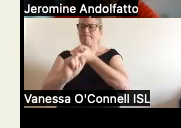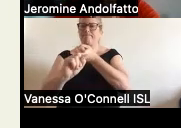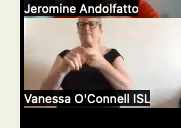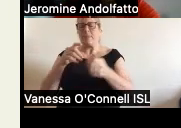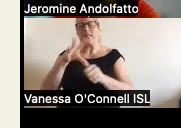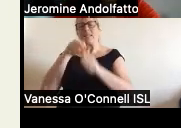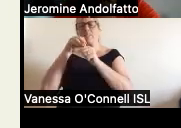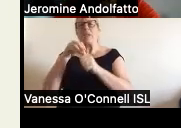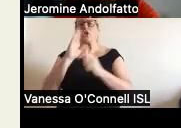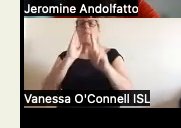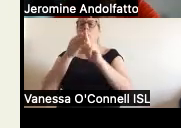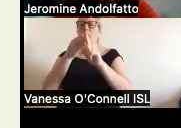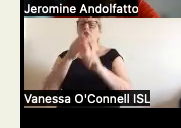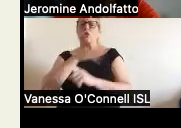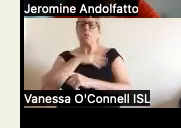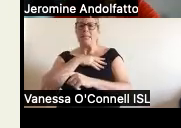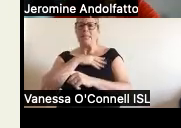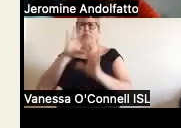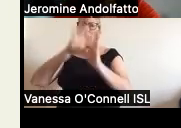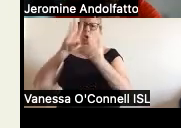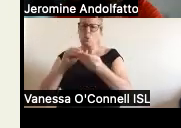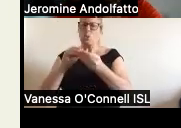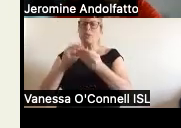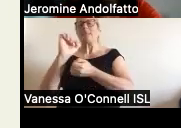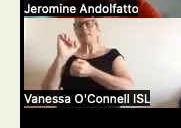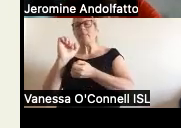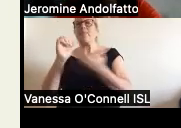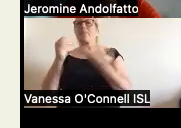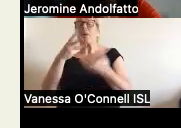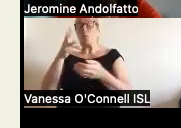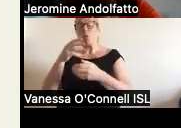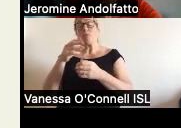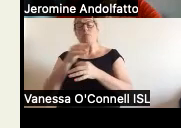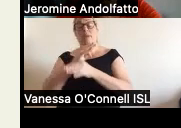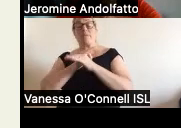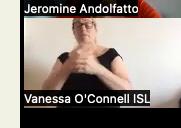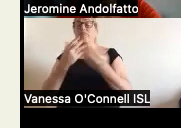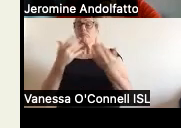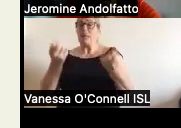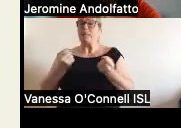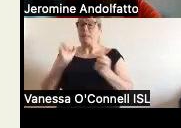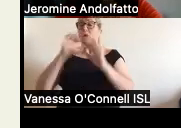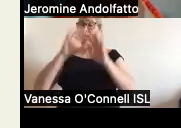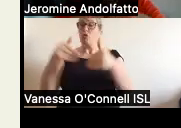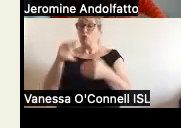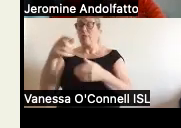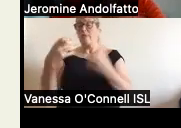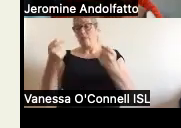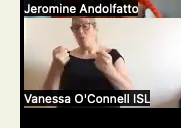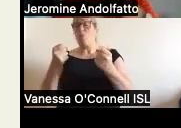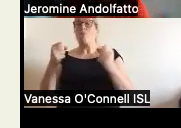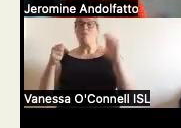committee concluded that they were in favor of the introduction of binding quotas. However, when it came